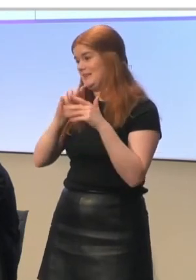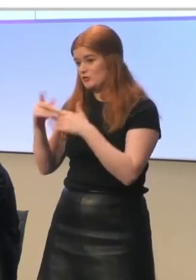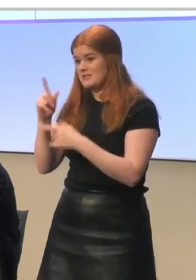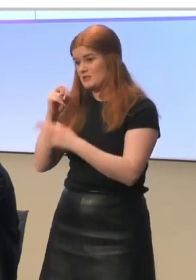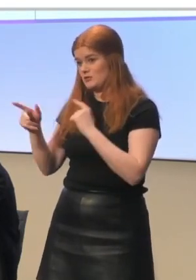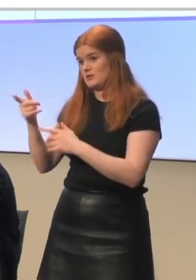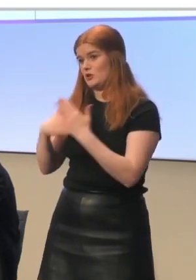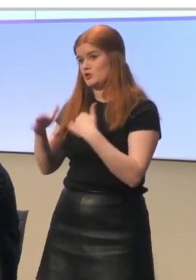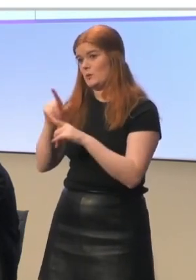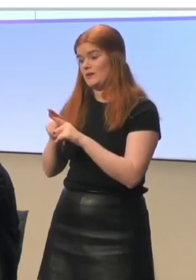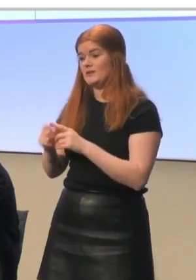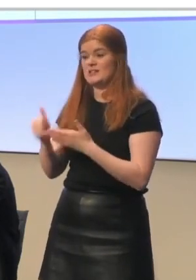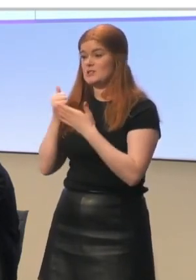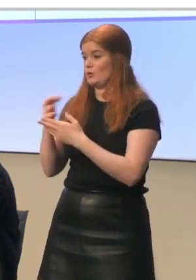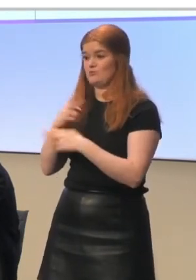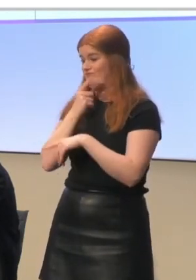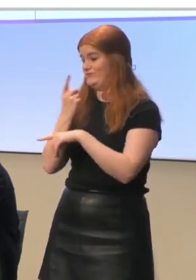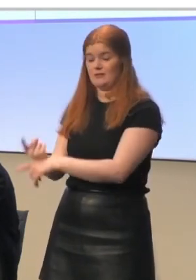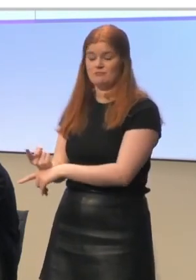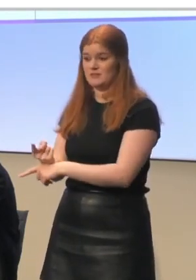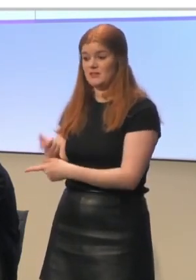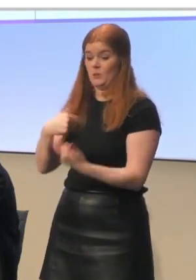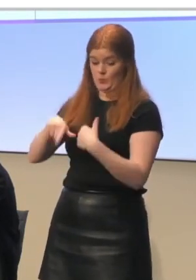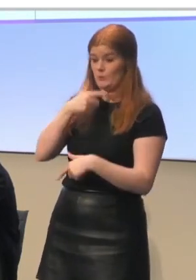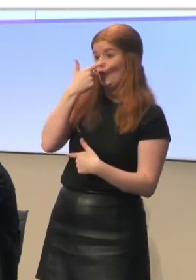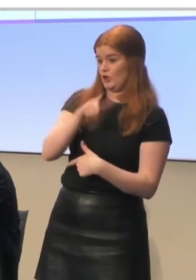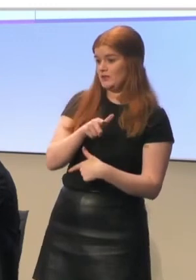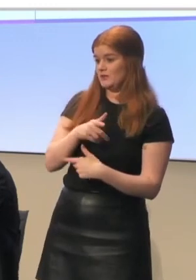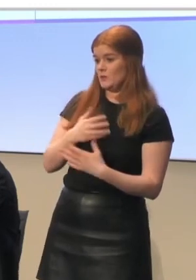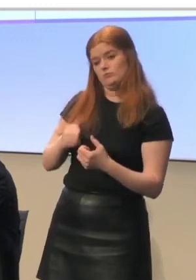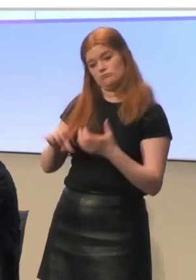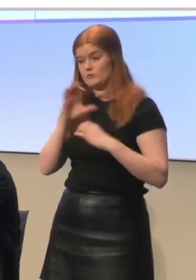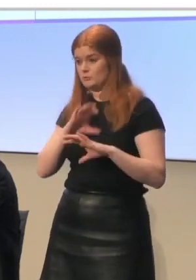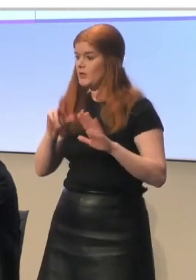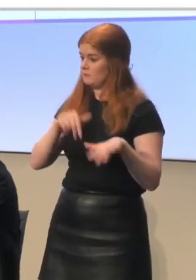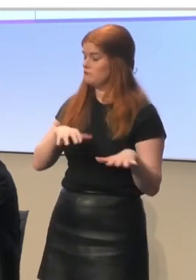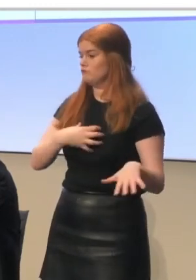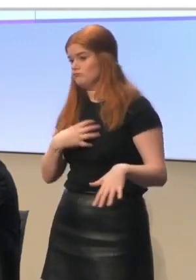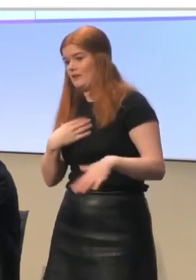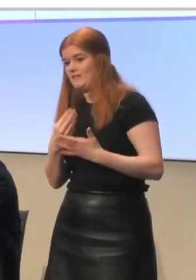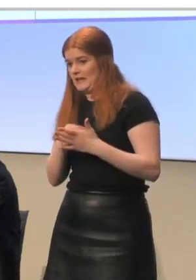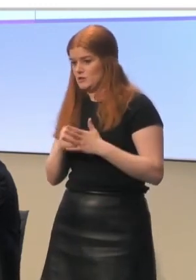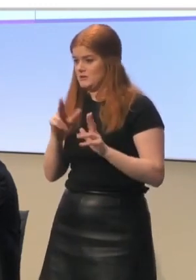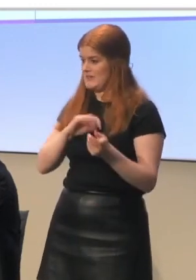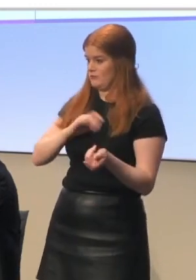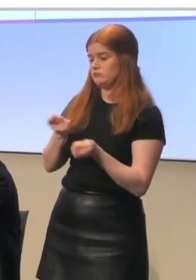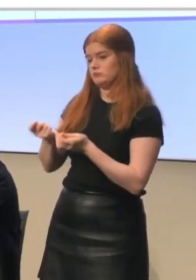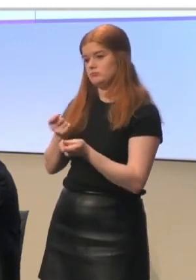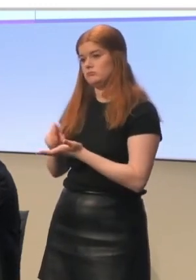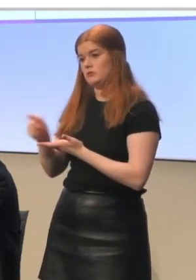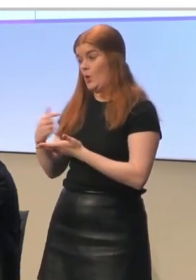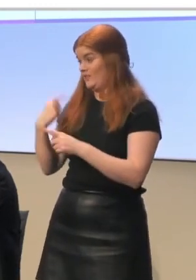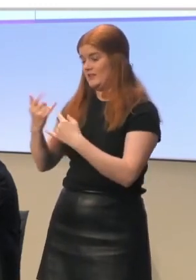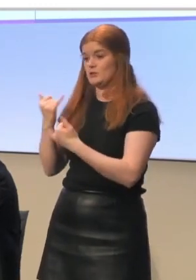telling us as well. The supports were non-existent. We were lucky that we were comfortable enough financially, and we would have over the years